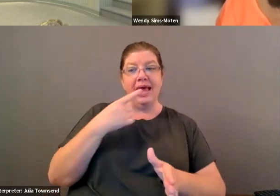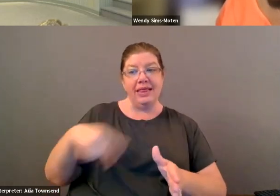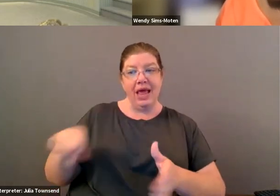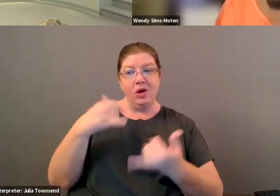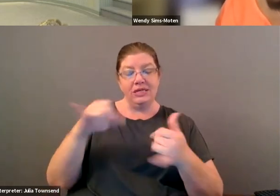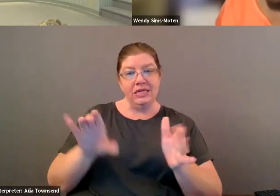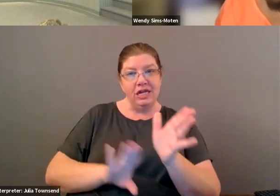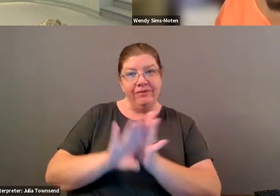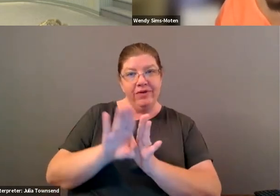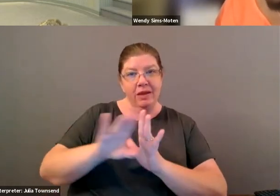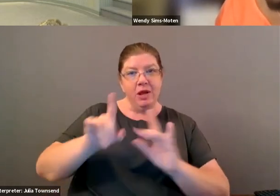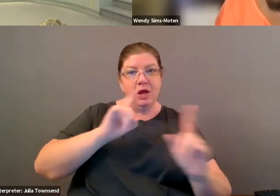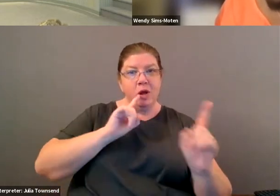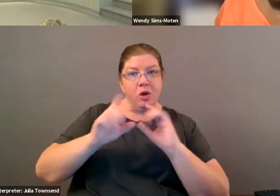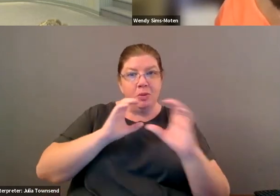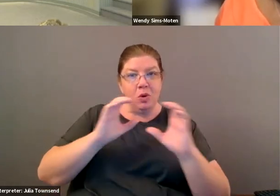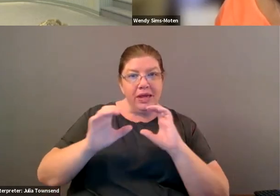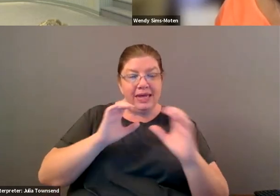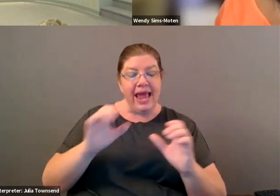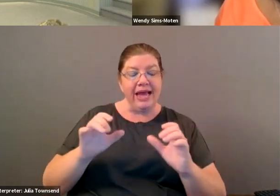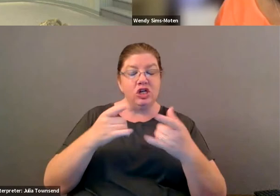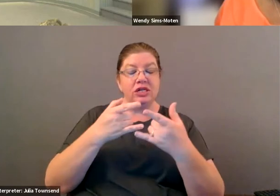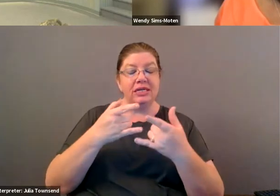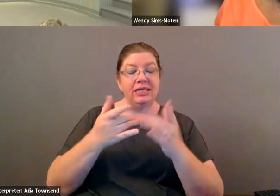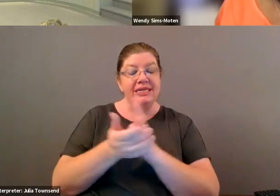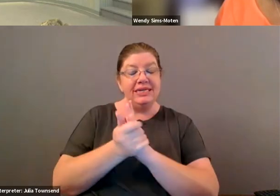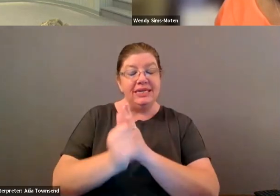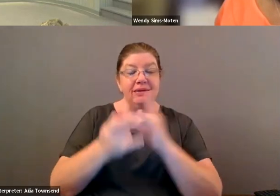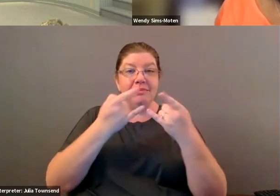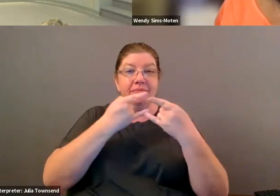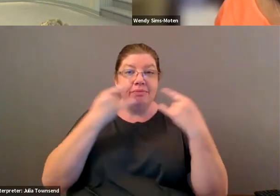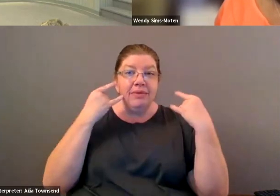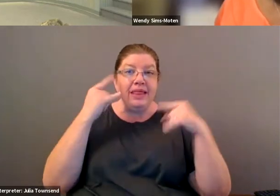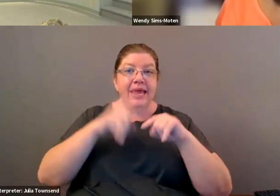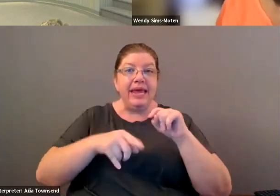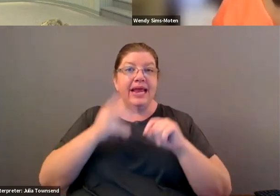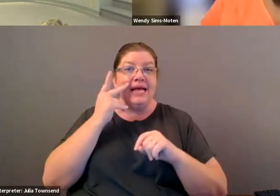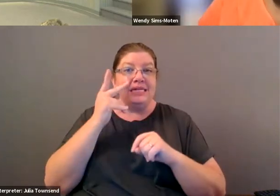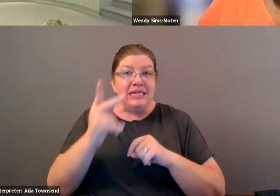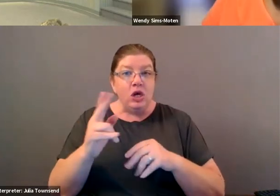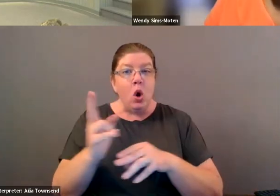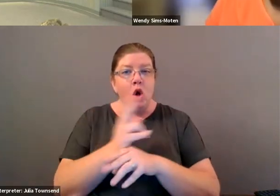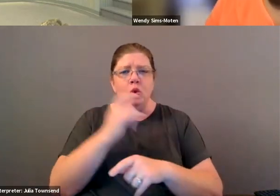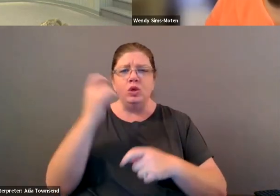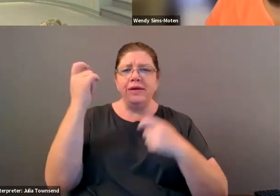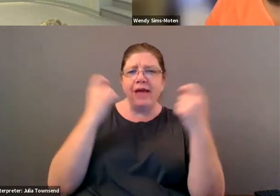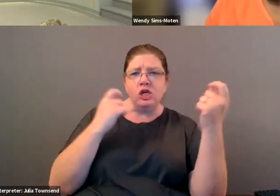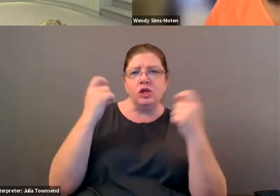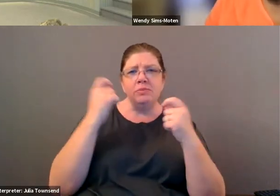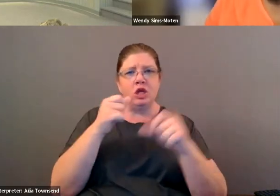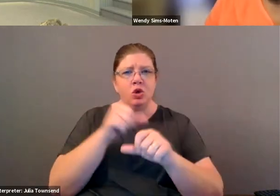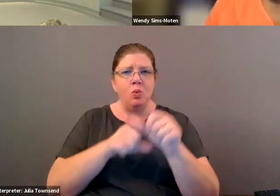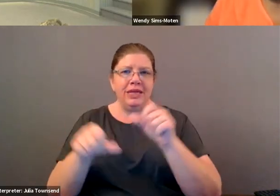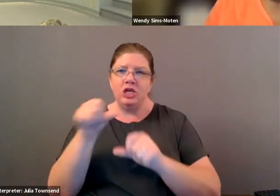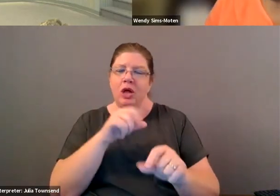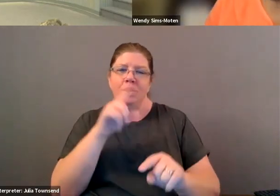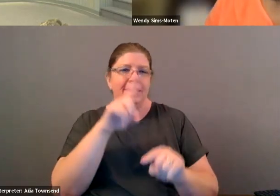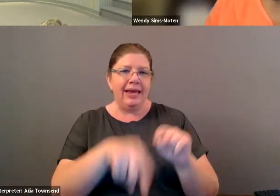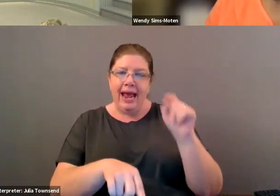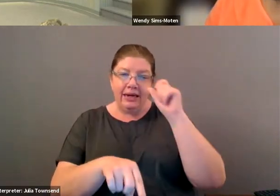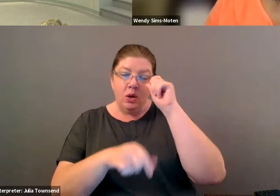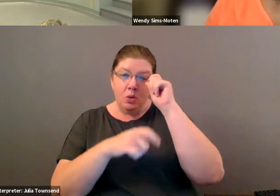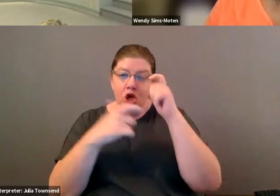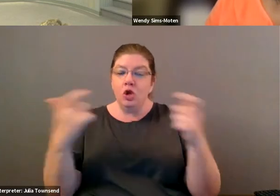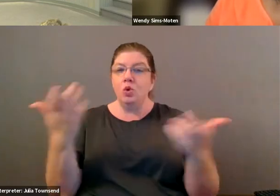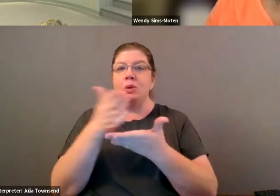developing communication skills, mask wearing means that they cannot see nor easily use facial expressions with each other, which are a huge